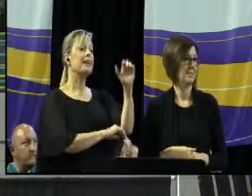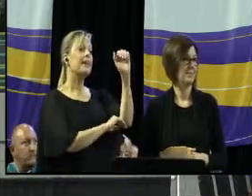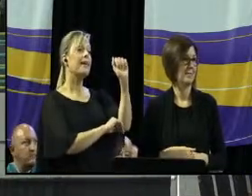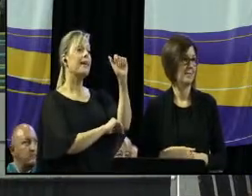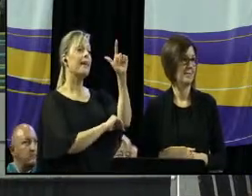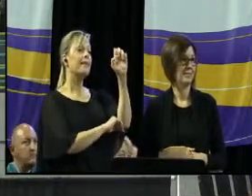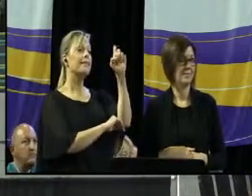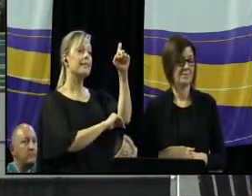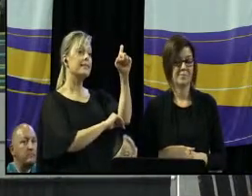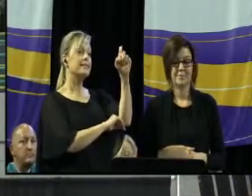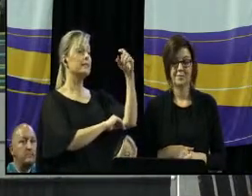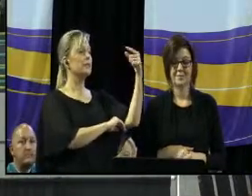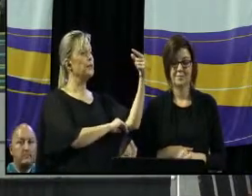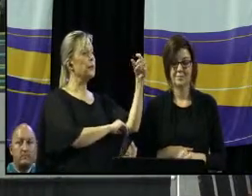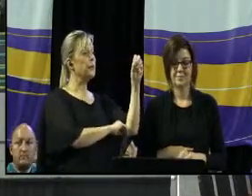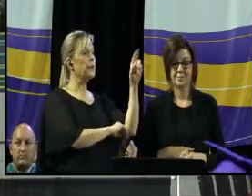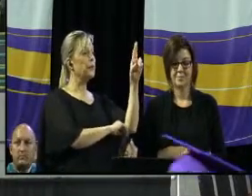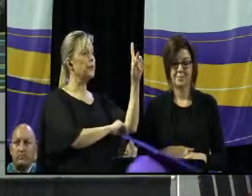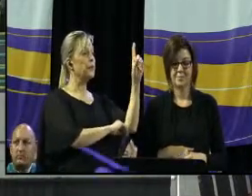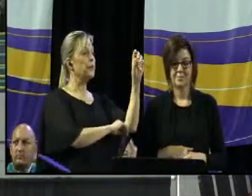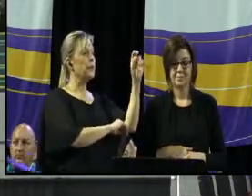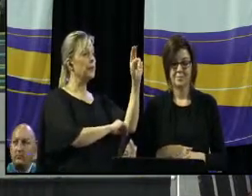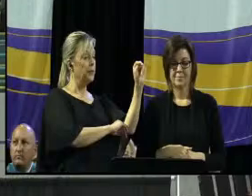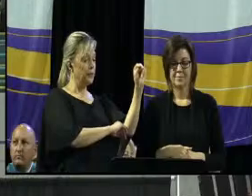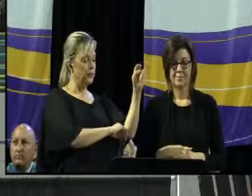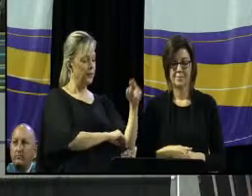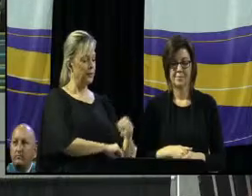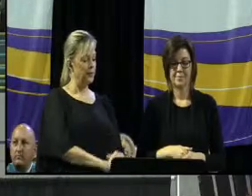Alex Edwin Gordon.